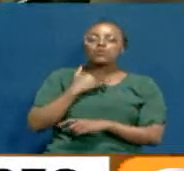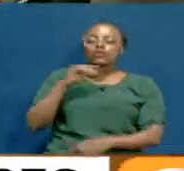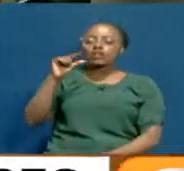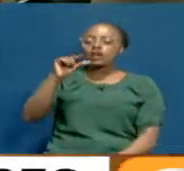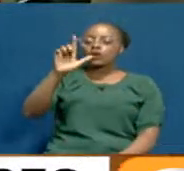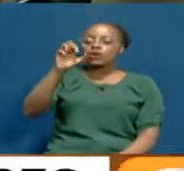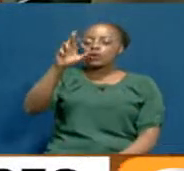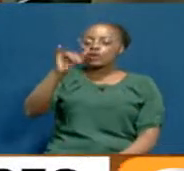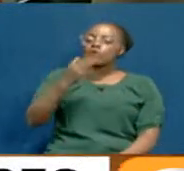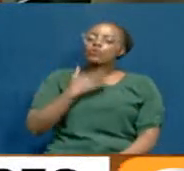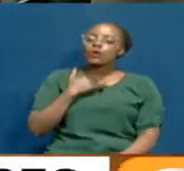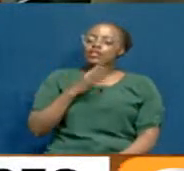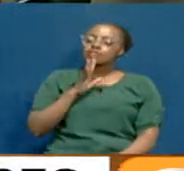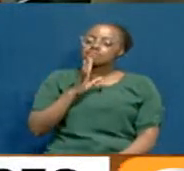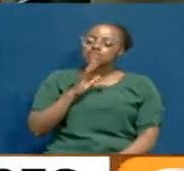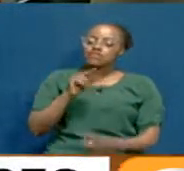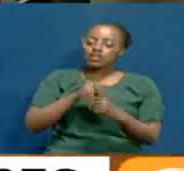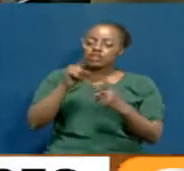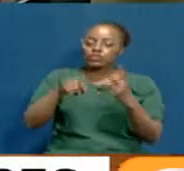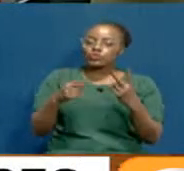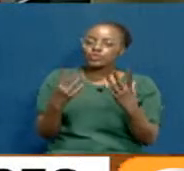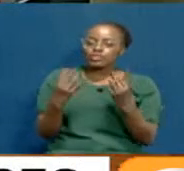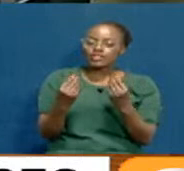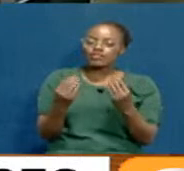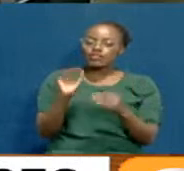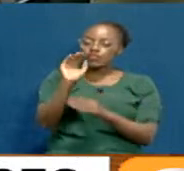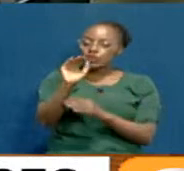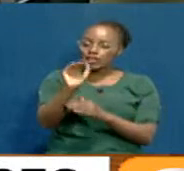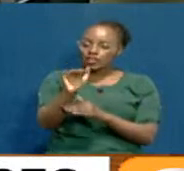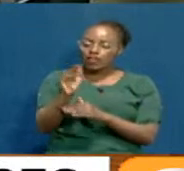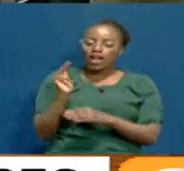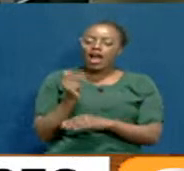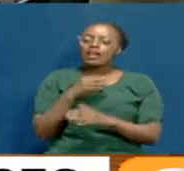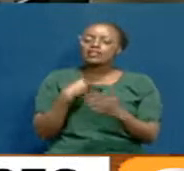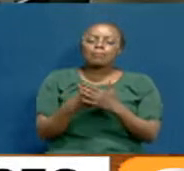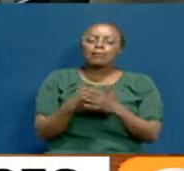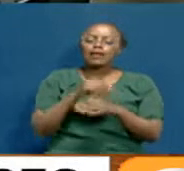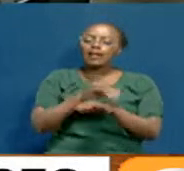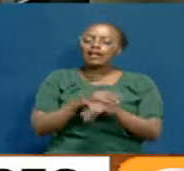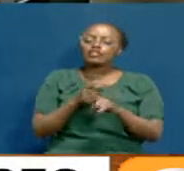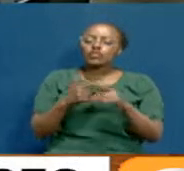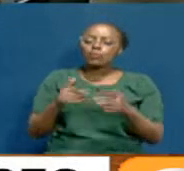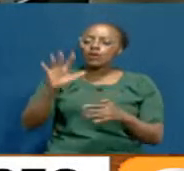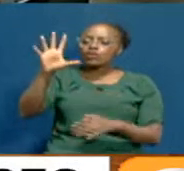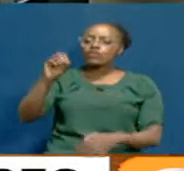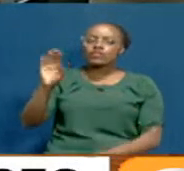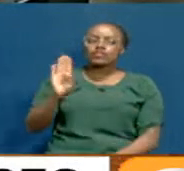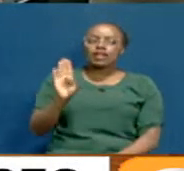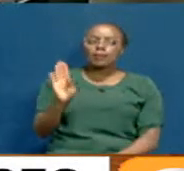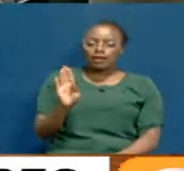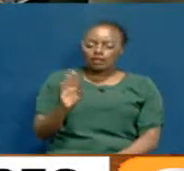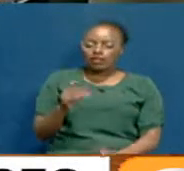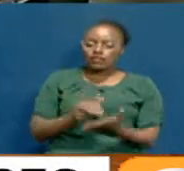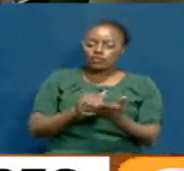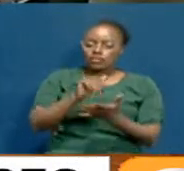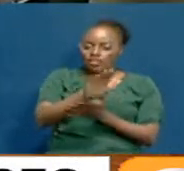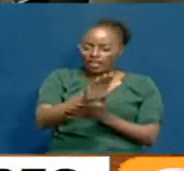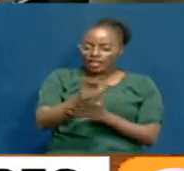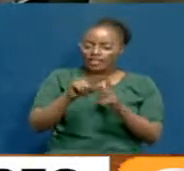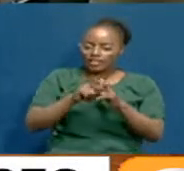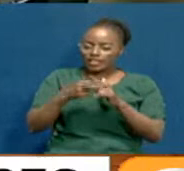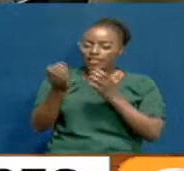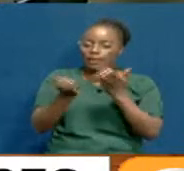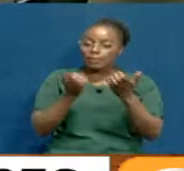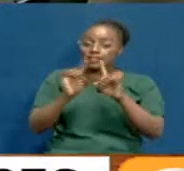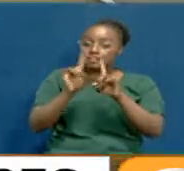that before I move on to the next. Two issues. It's very simple. You ask, where are we going to get the money to give a 50 billion fund to inject, you know, and start